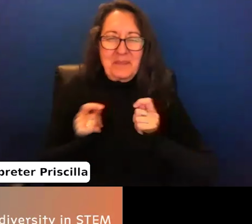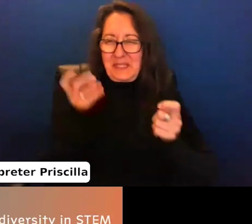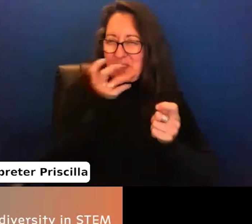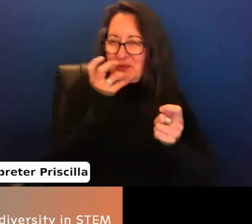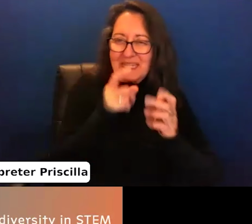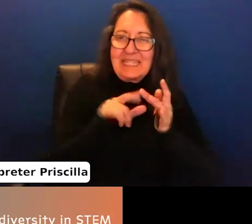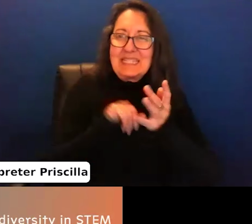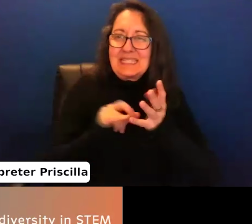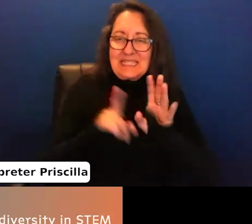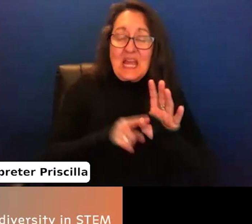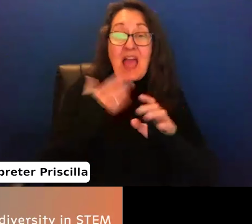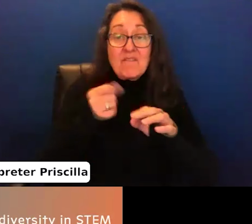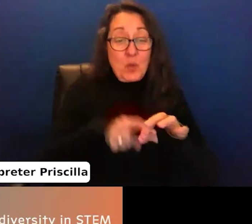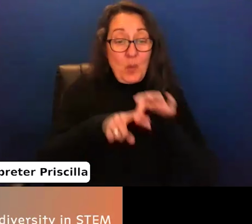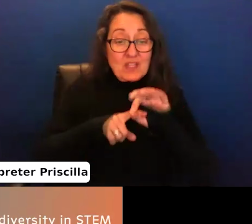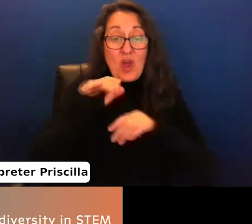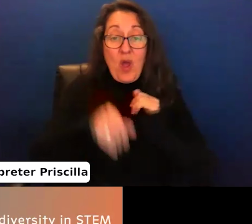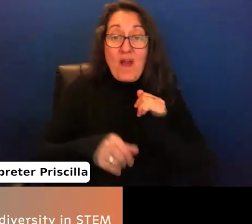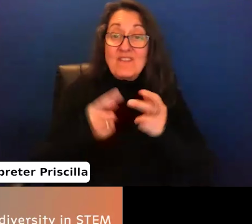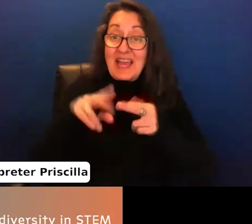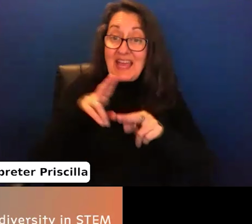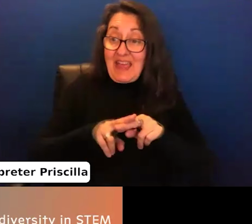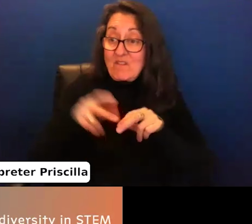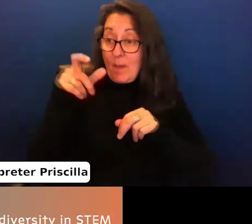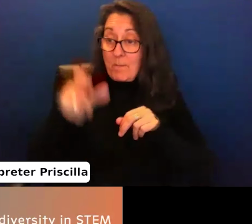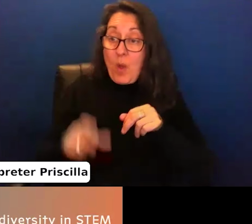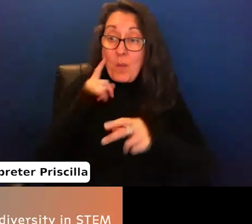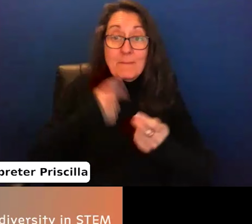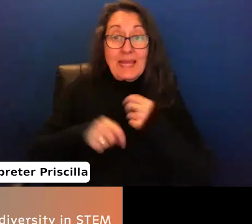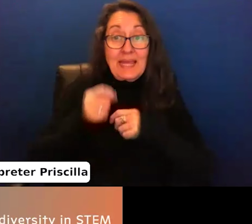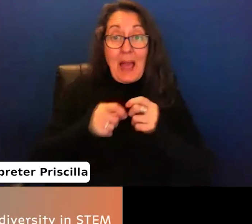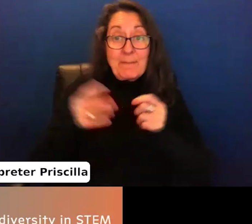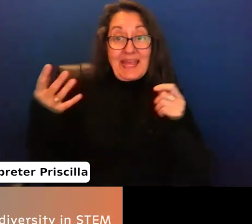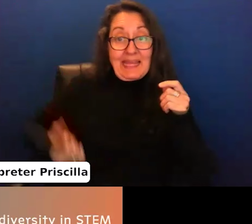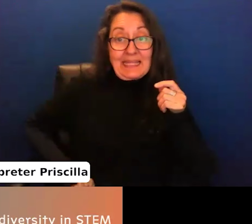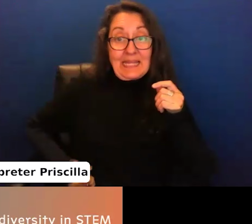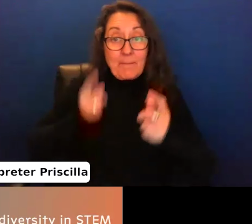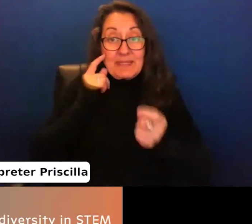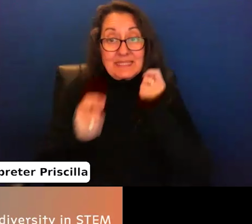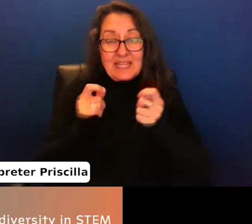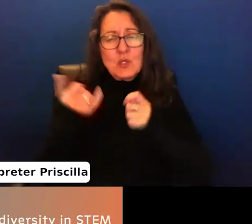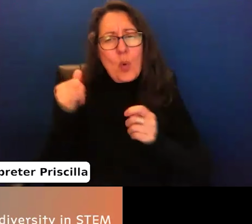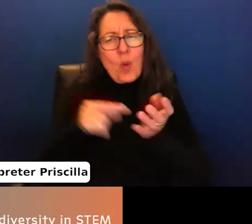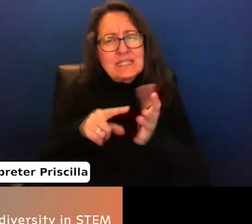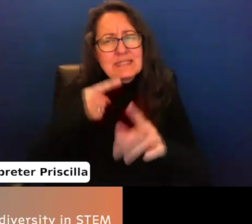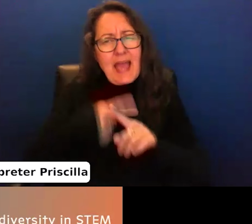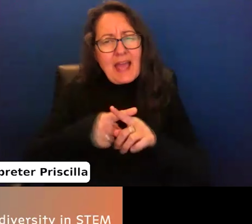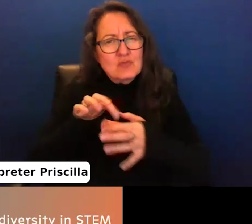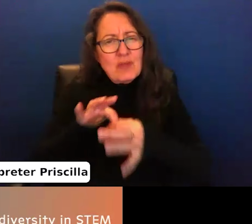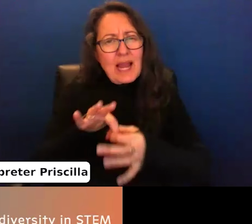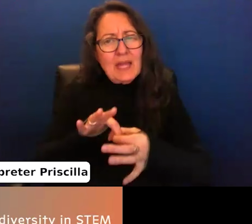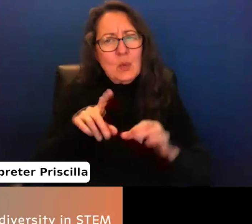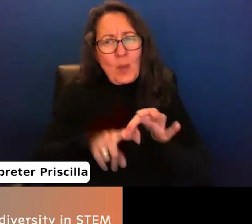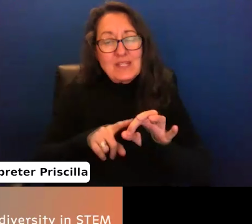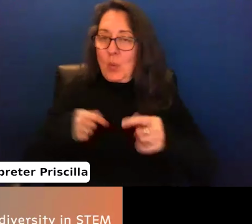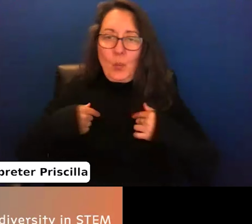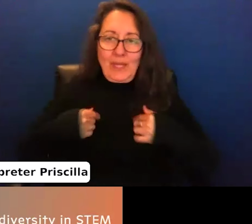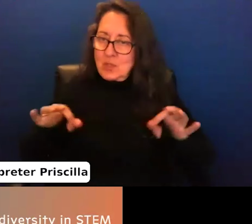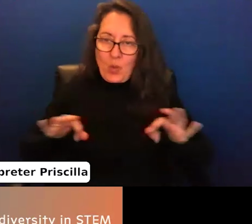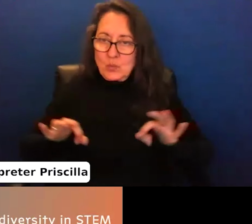whether a parent would be income tested or tax related questions. We don't, and ATSI does